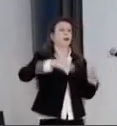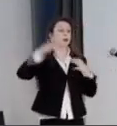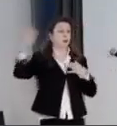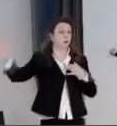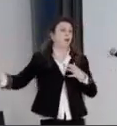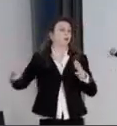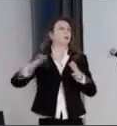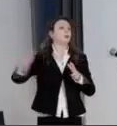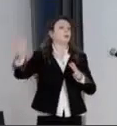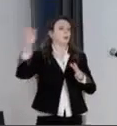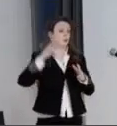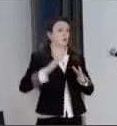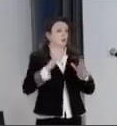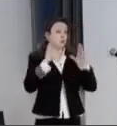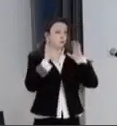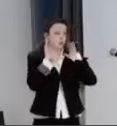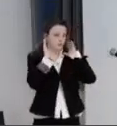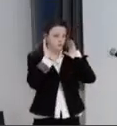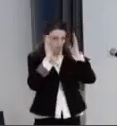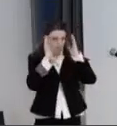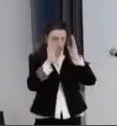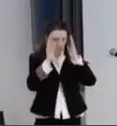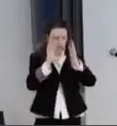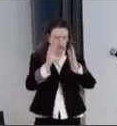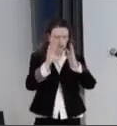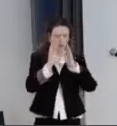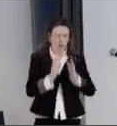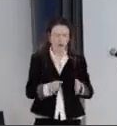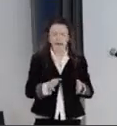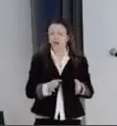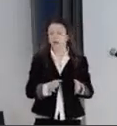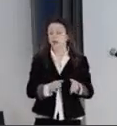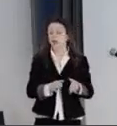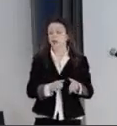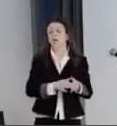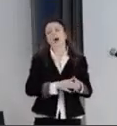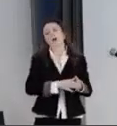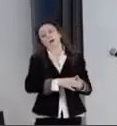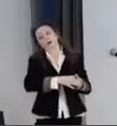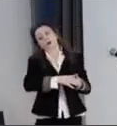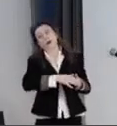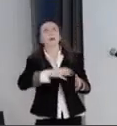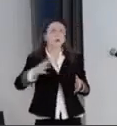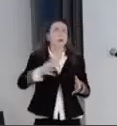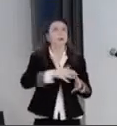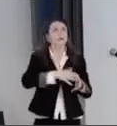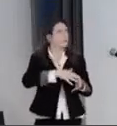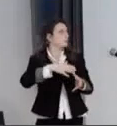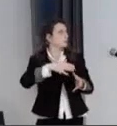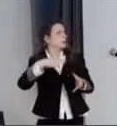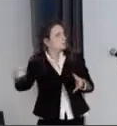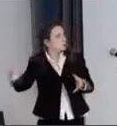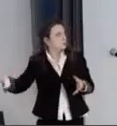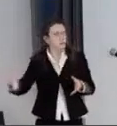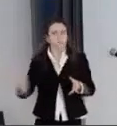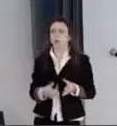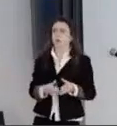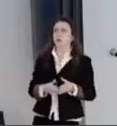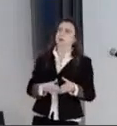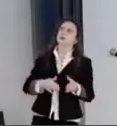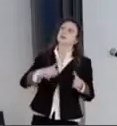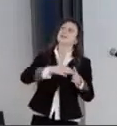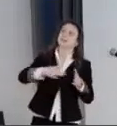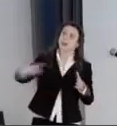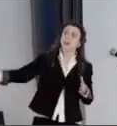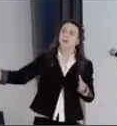both inorganic and organic. Remember that his original thesis was restricted to inorganic nature, but I made a case for an initial plausibility